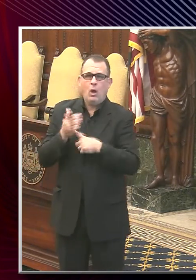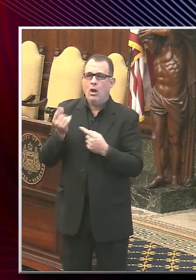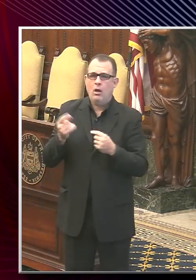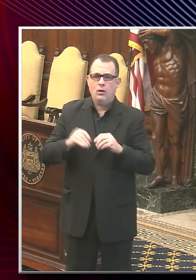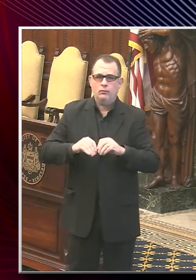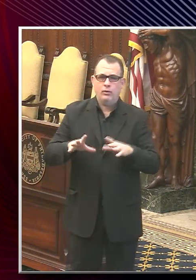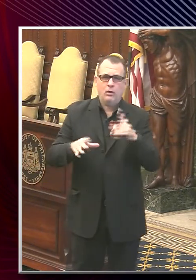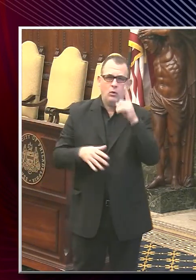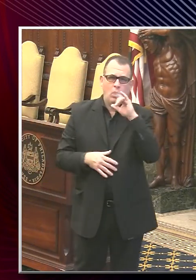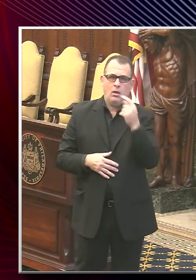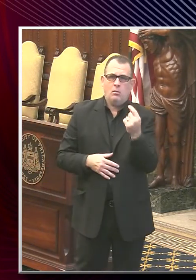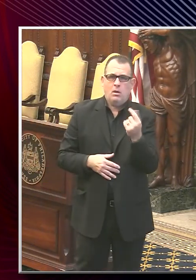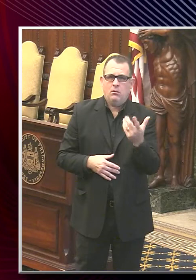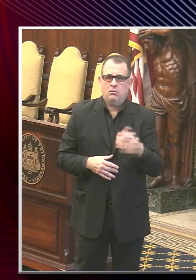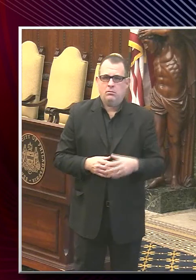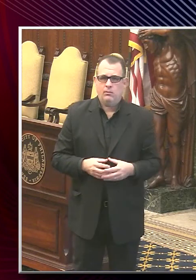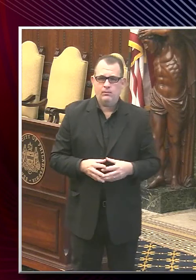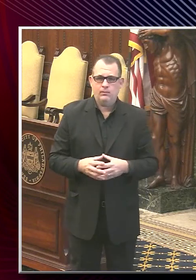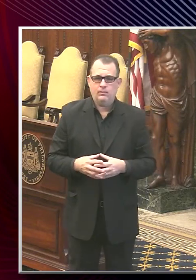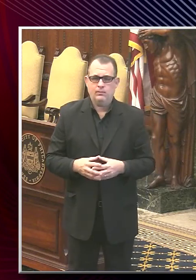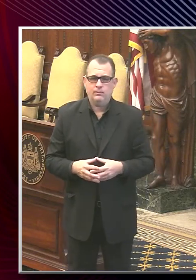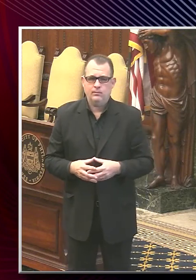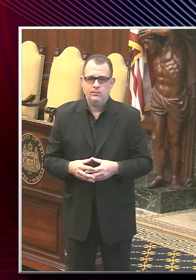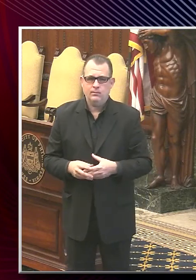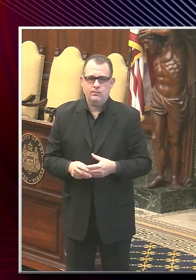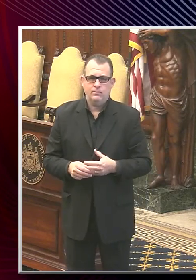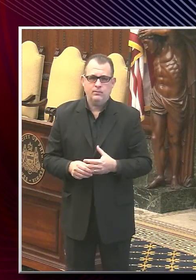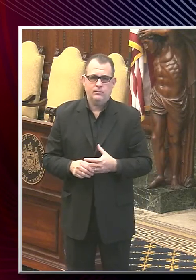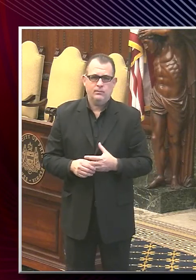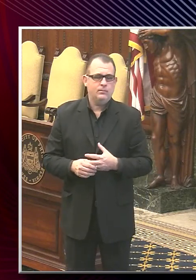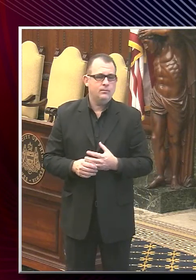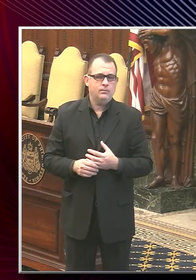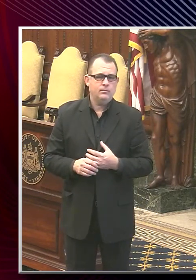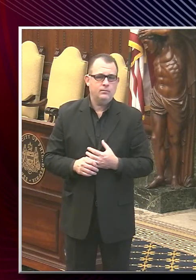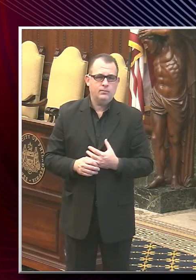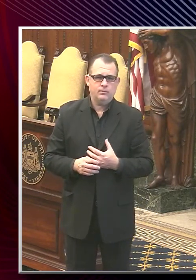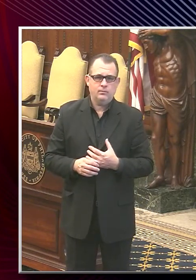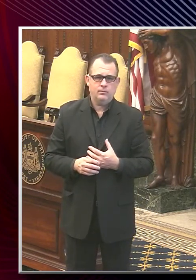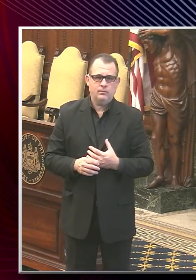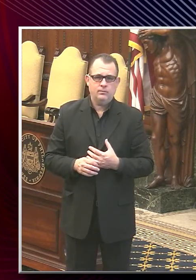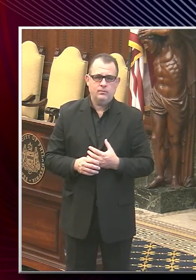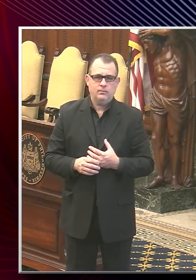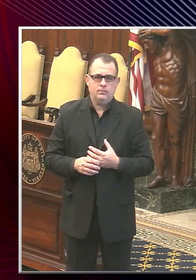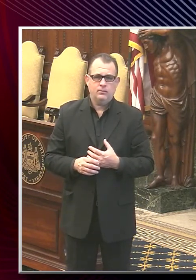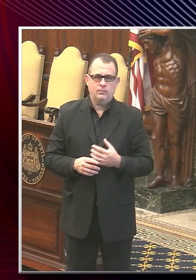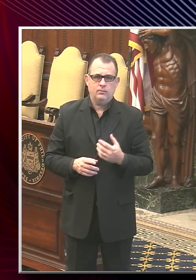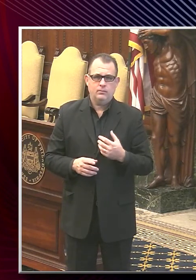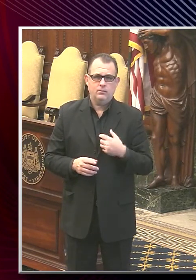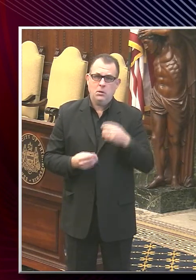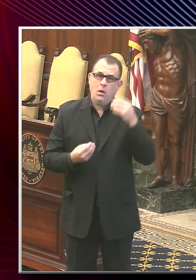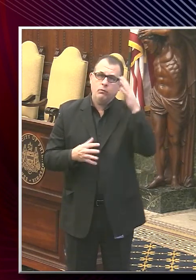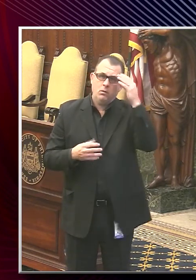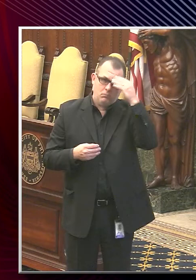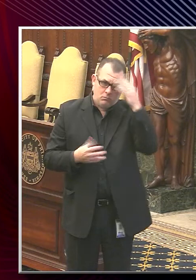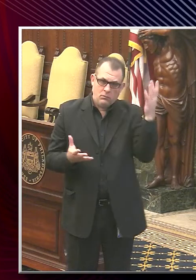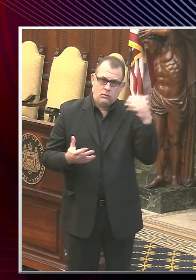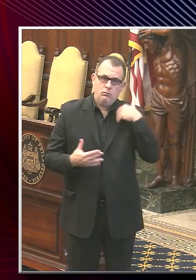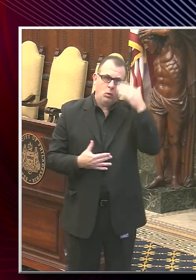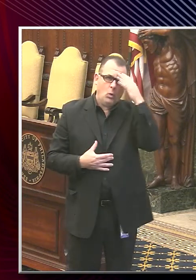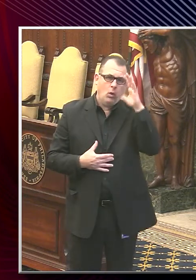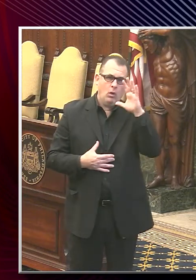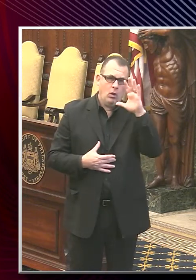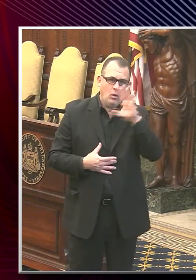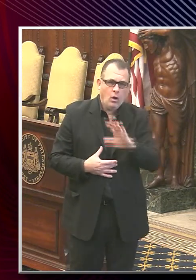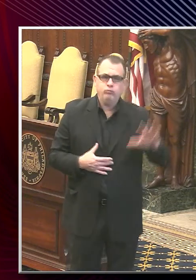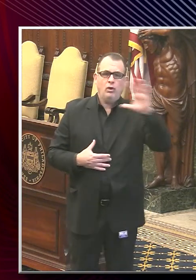seen as a result of the schools being open? And so we know of, there are approximately 100 schools